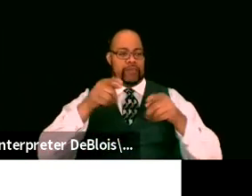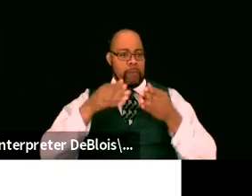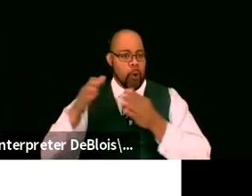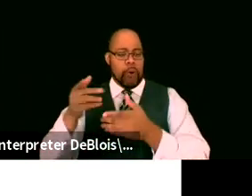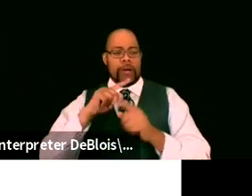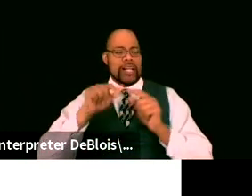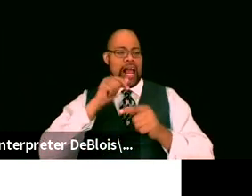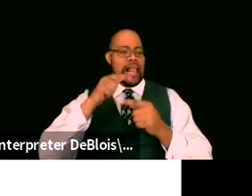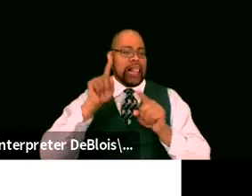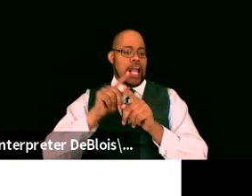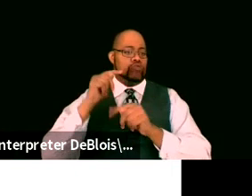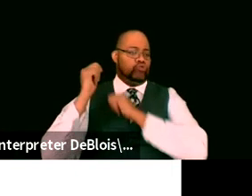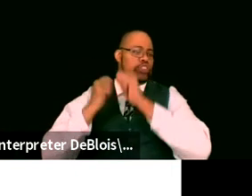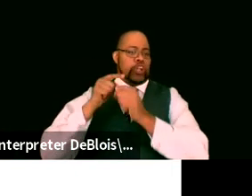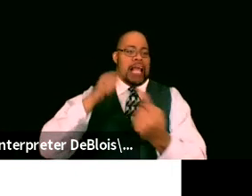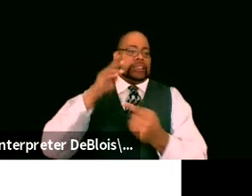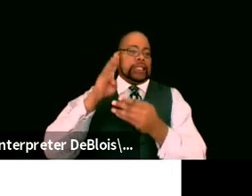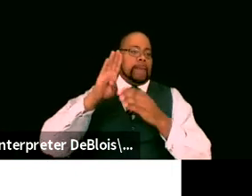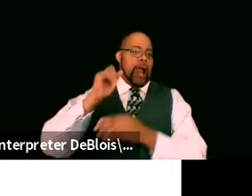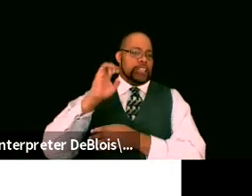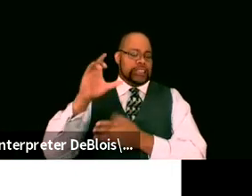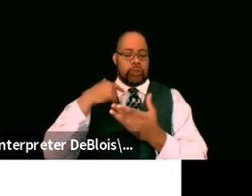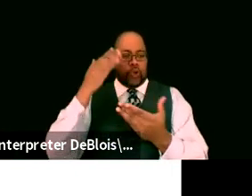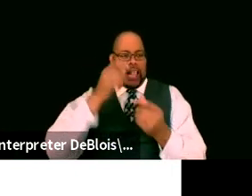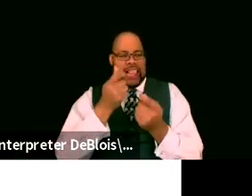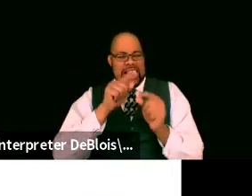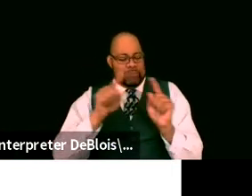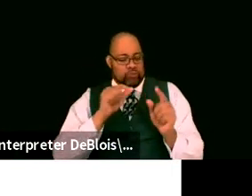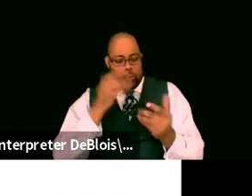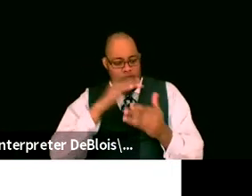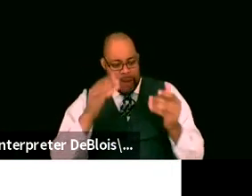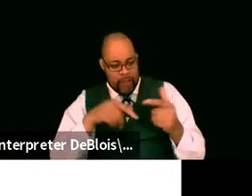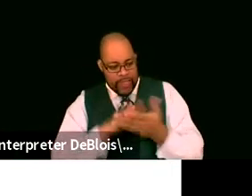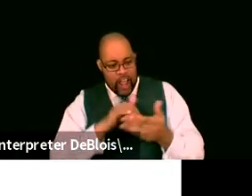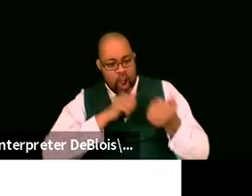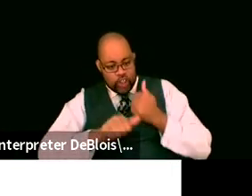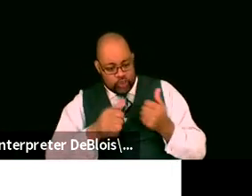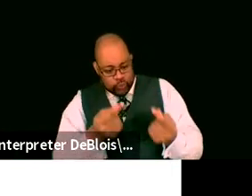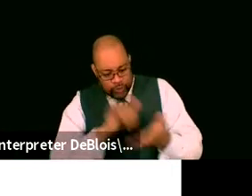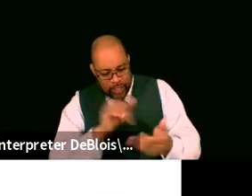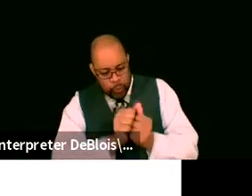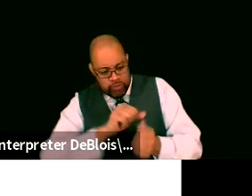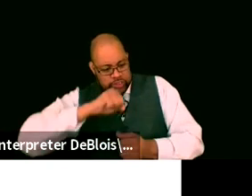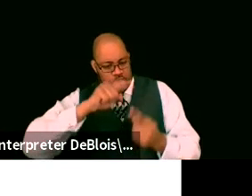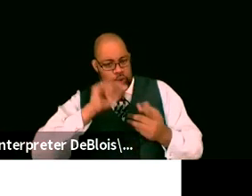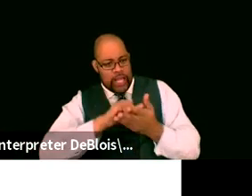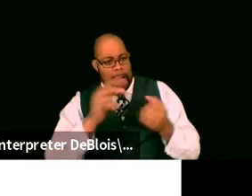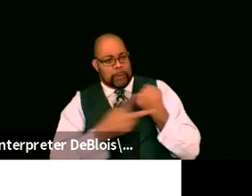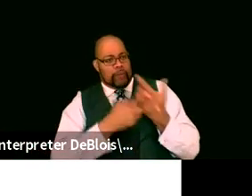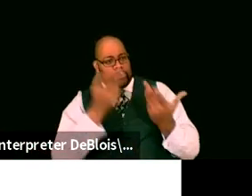traditional antibiotics. And this means that we actually know very little about what genomically is underpinning the resistance to these preservatives, because they have so